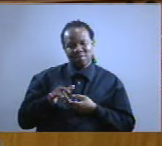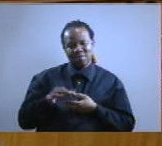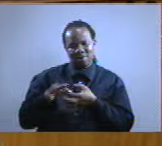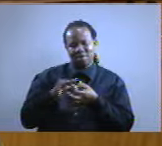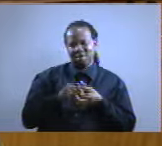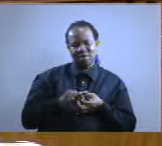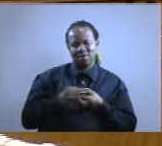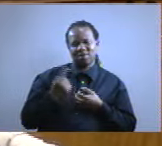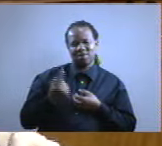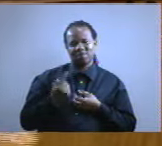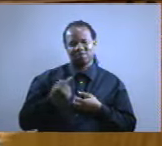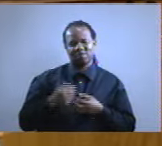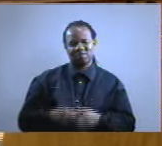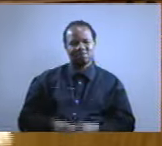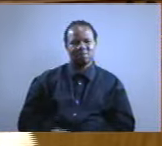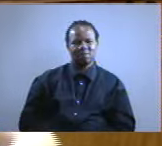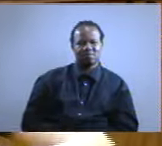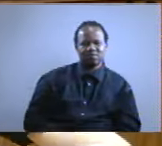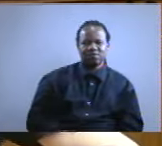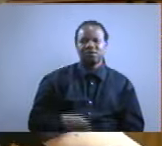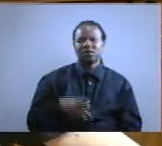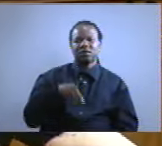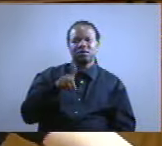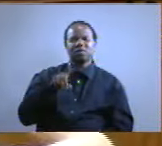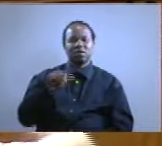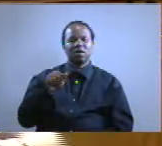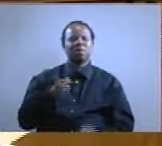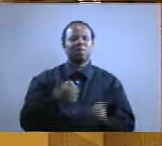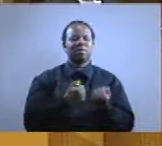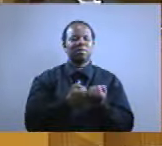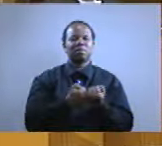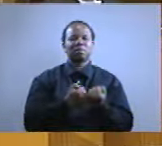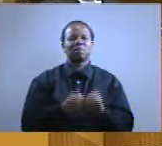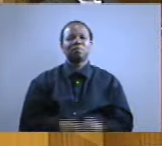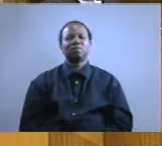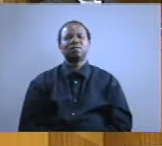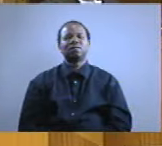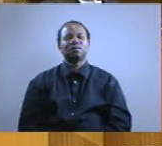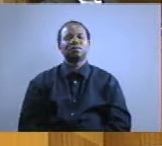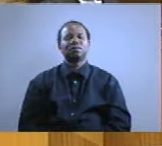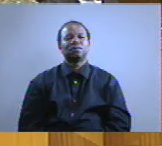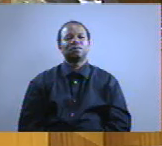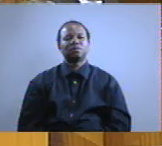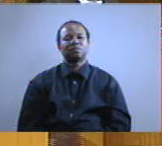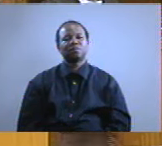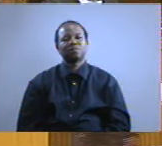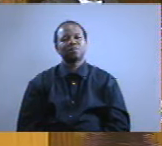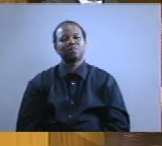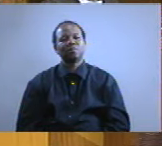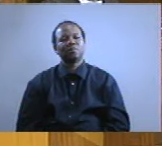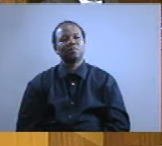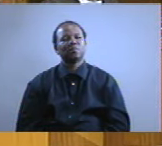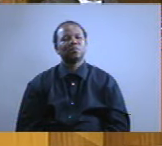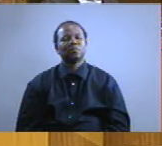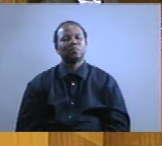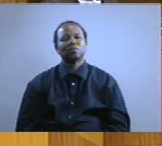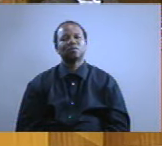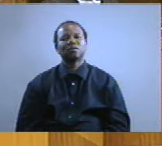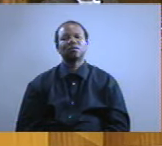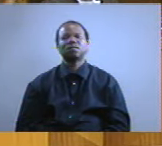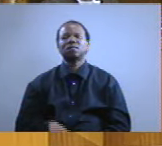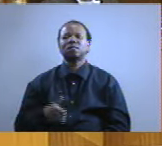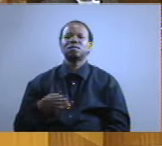time is up. Ja, the DA will support this bill. Thank you very much. Thank you, Honorable Member. Honorable Moss.